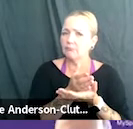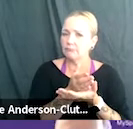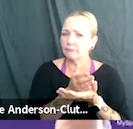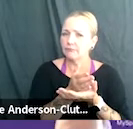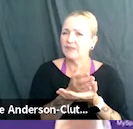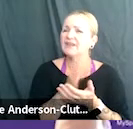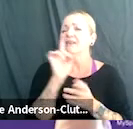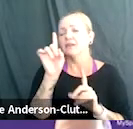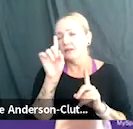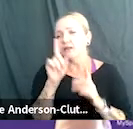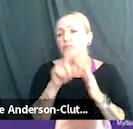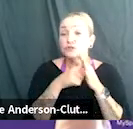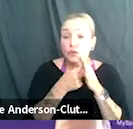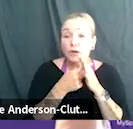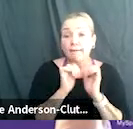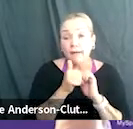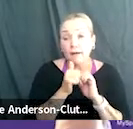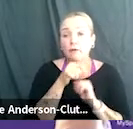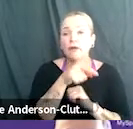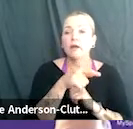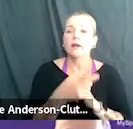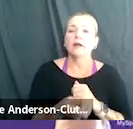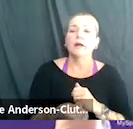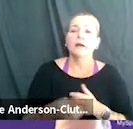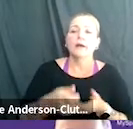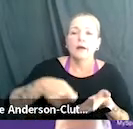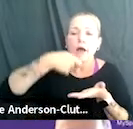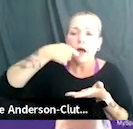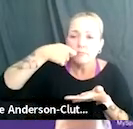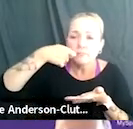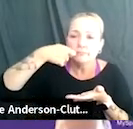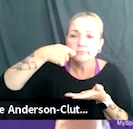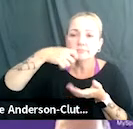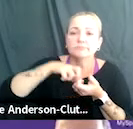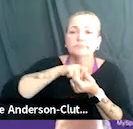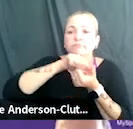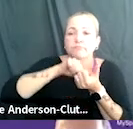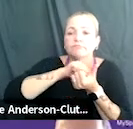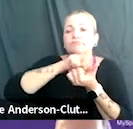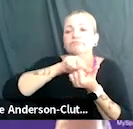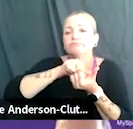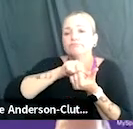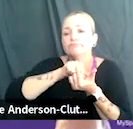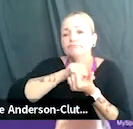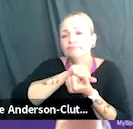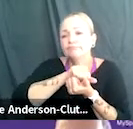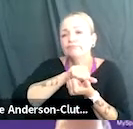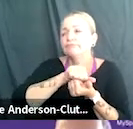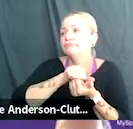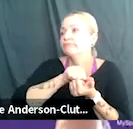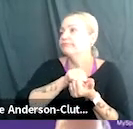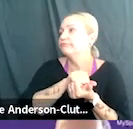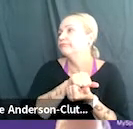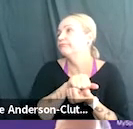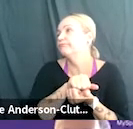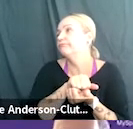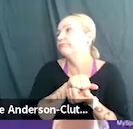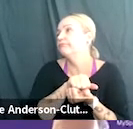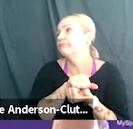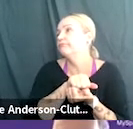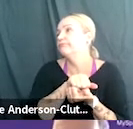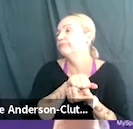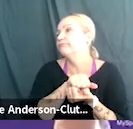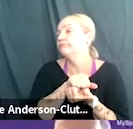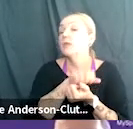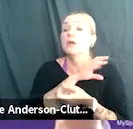his food and then would swallow it and then stopped eating entirely. And he also began to have enuresis, which hadn't been a